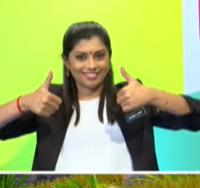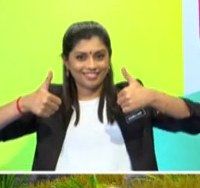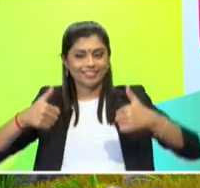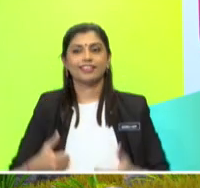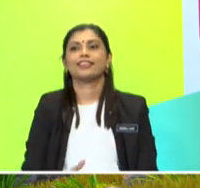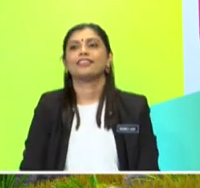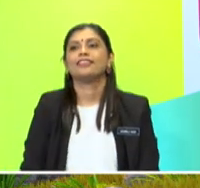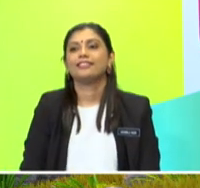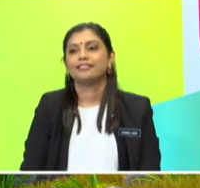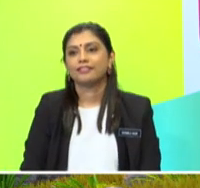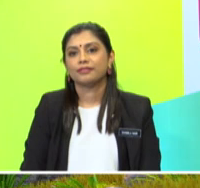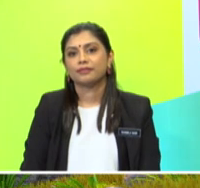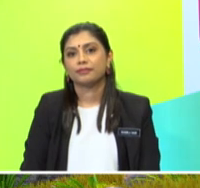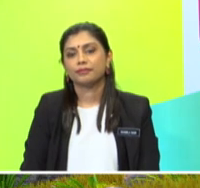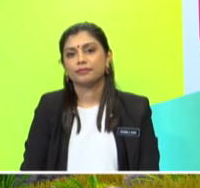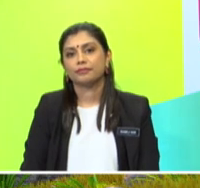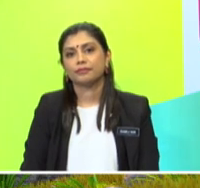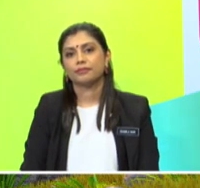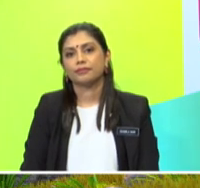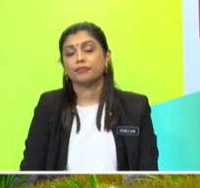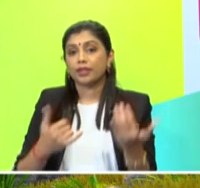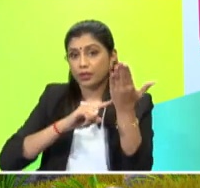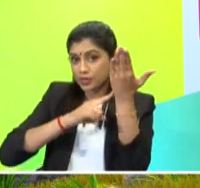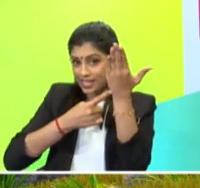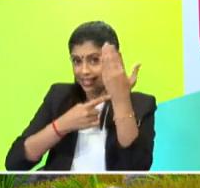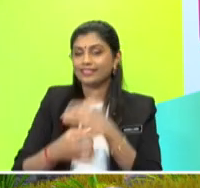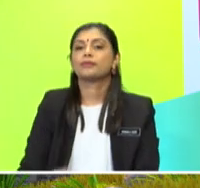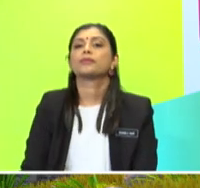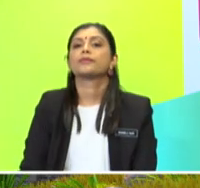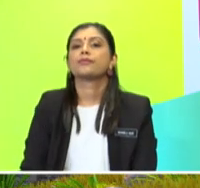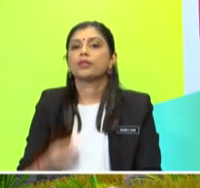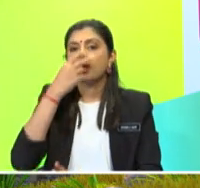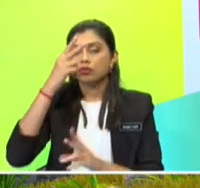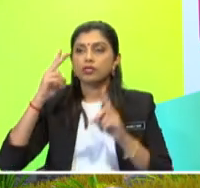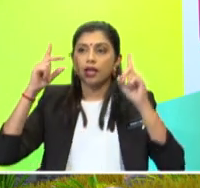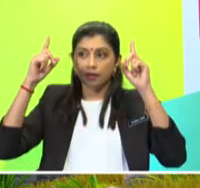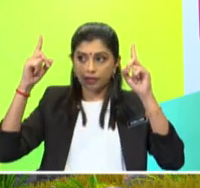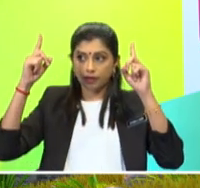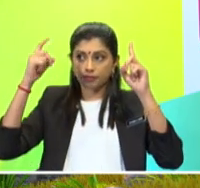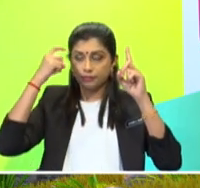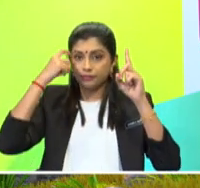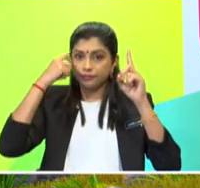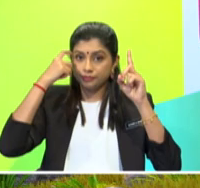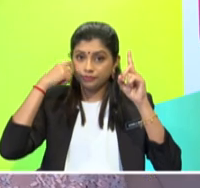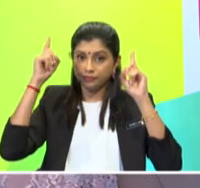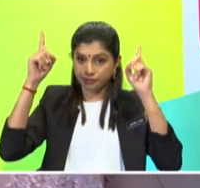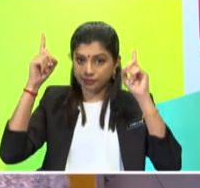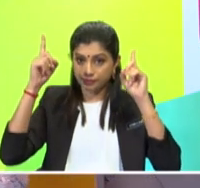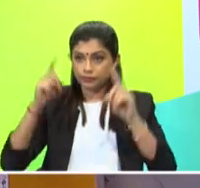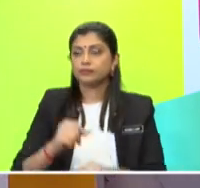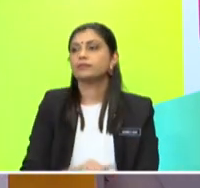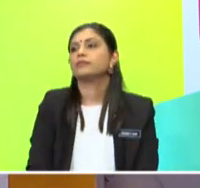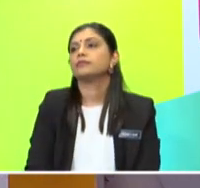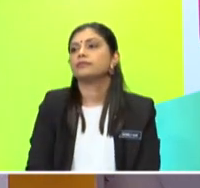Lagging, okay. All right, so let us begin. Now, we can see here, Sean, so this is like manually displayed so